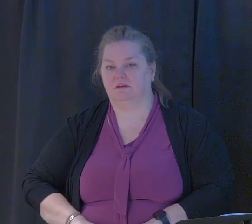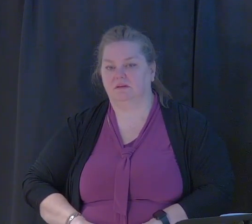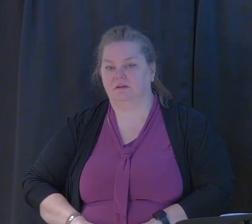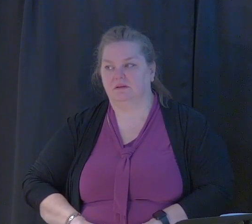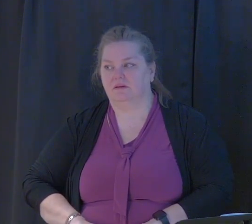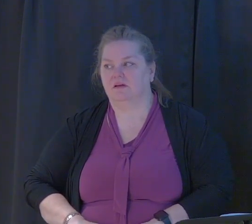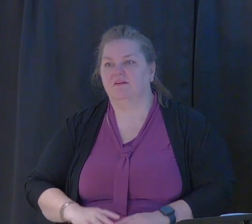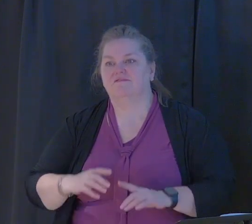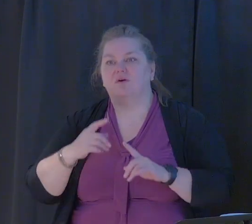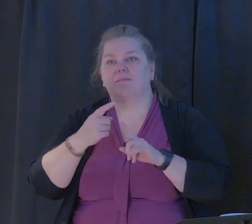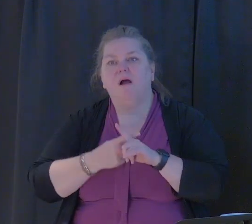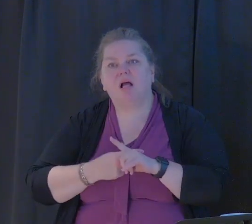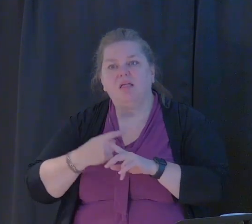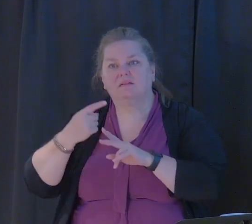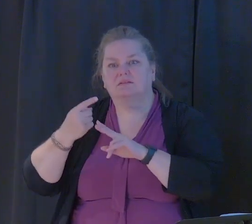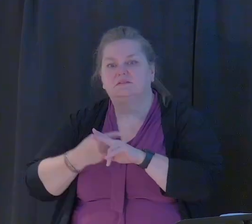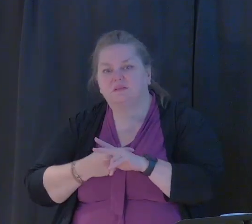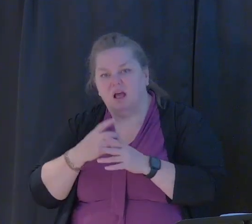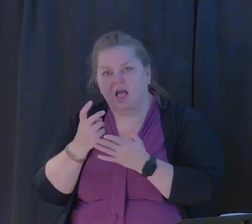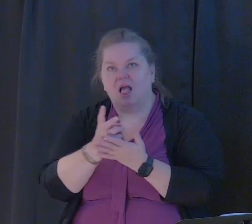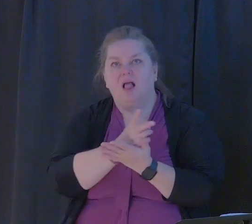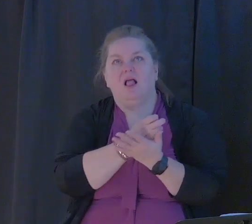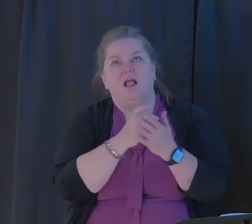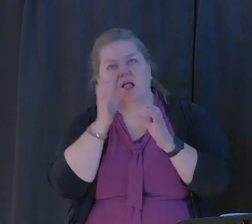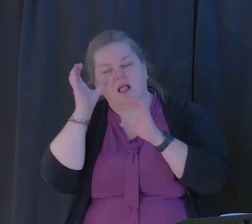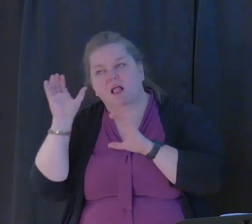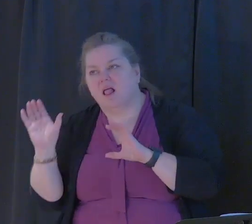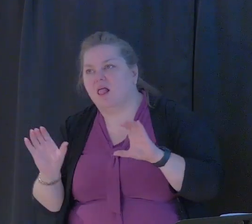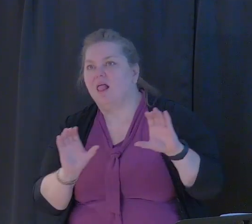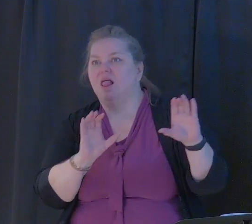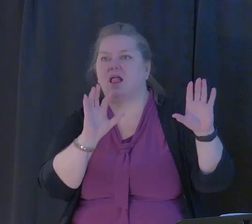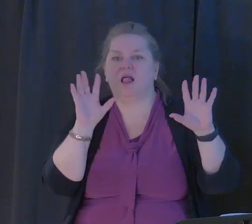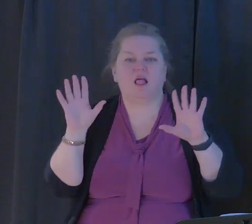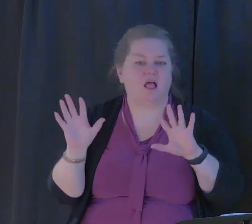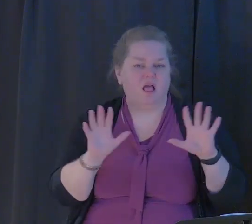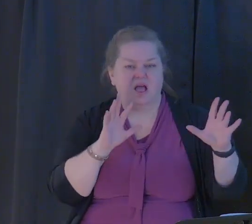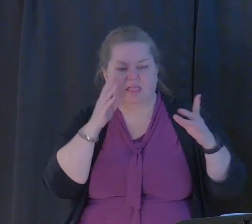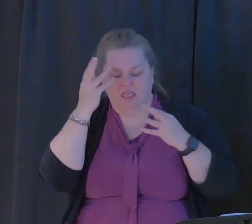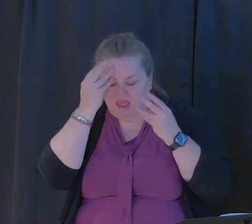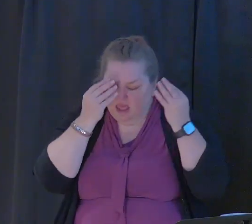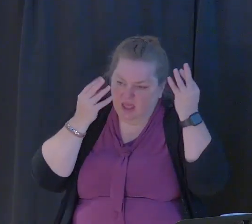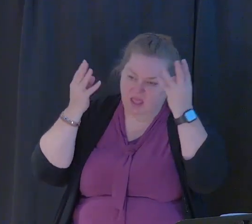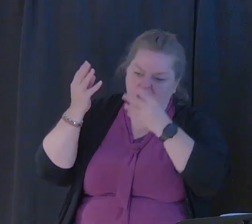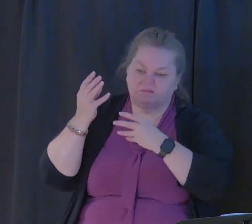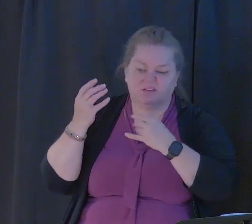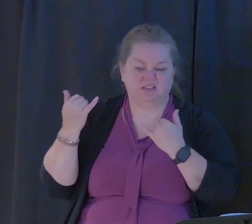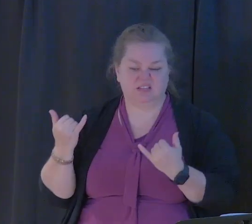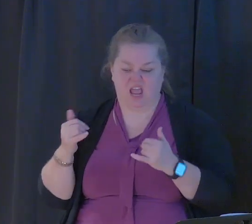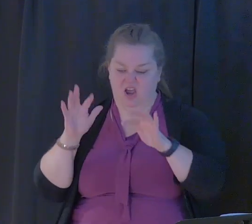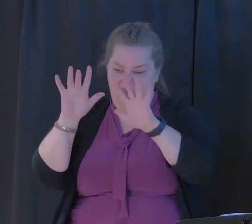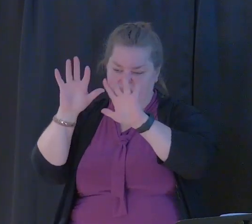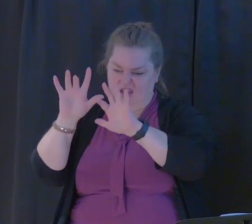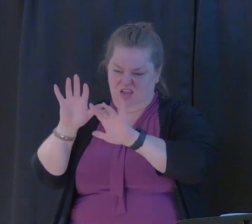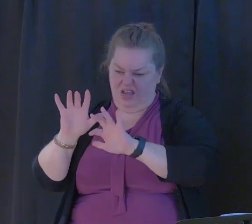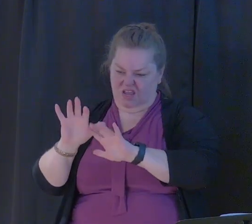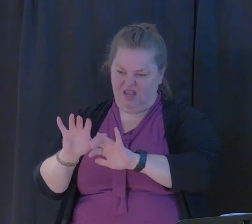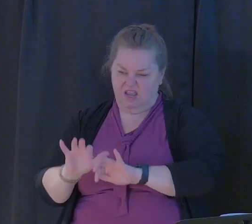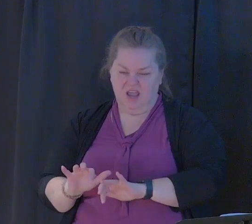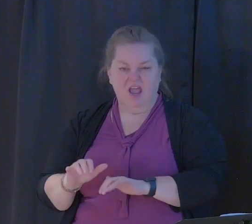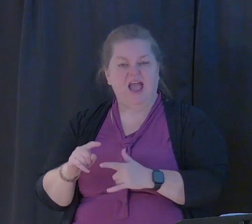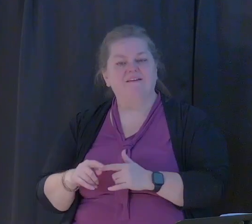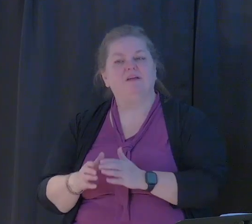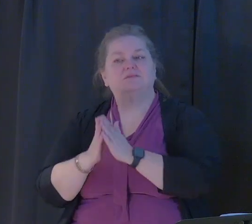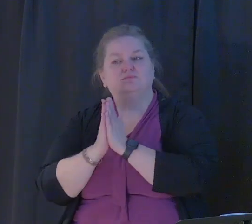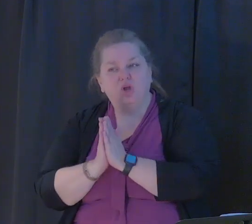All I said was sorry for the misunderstanding, whatever it was. And I said, why it took me so long to write this is because I've been